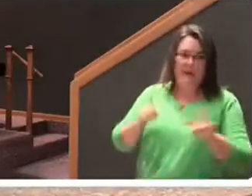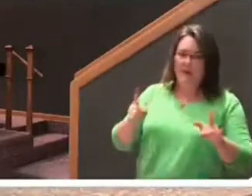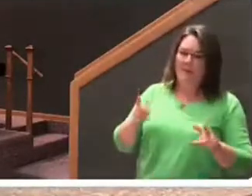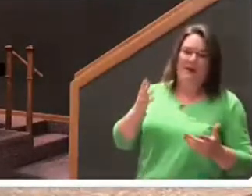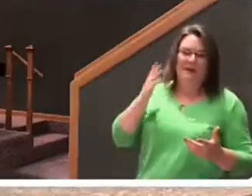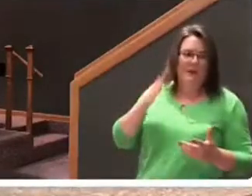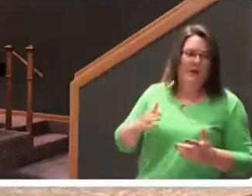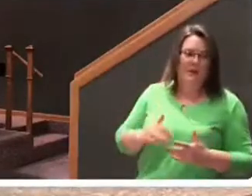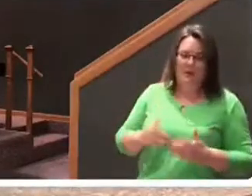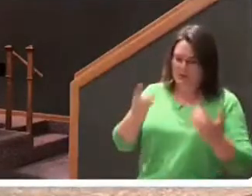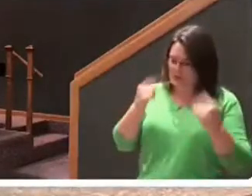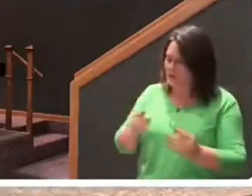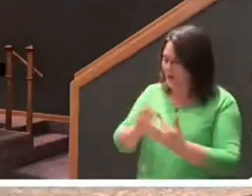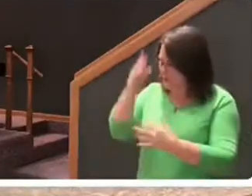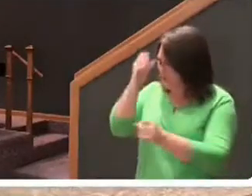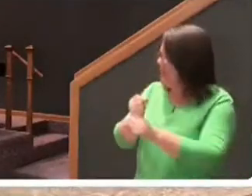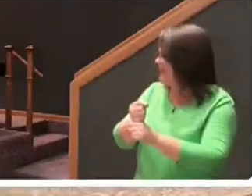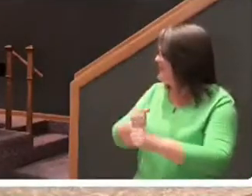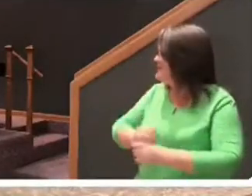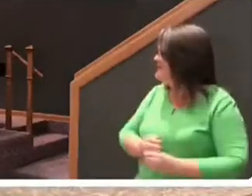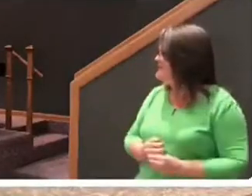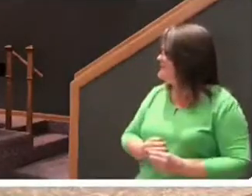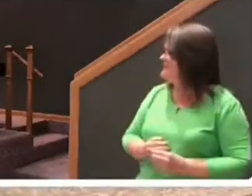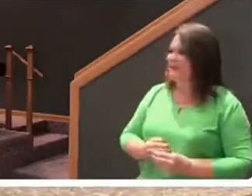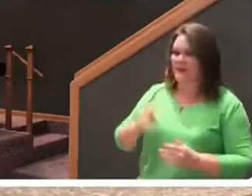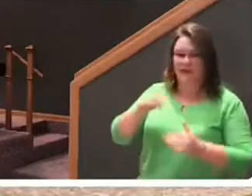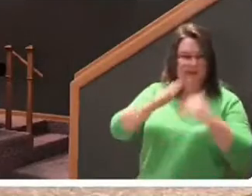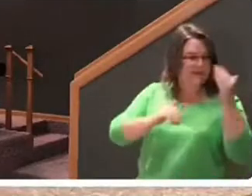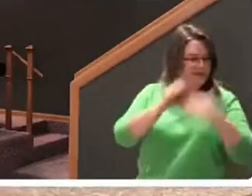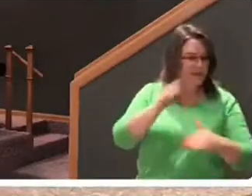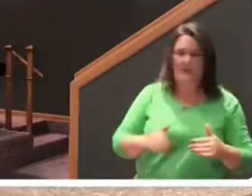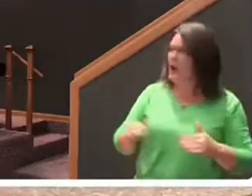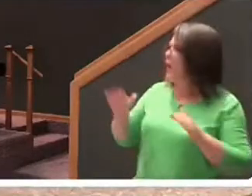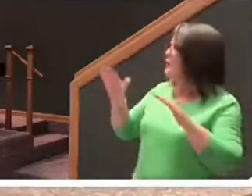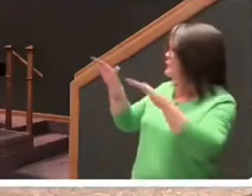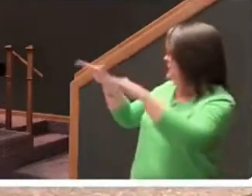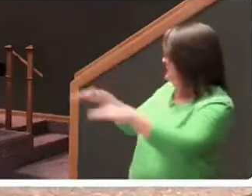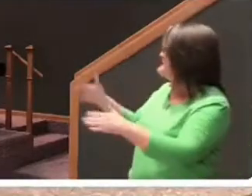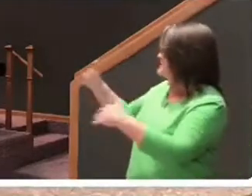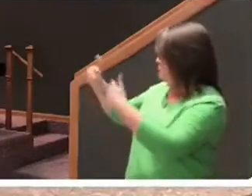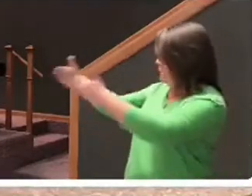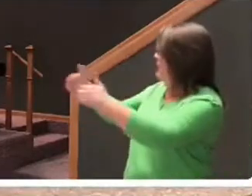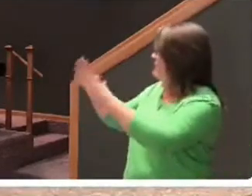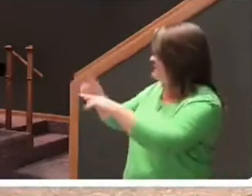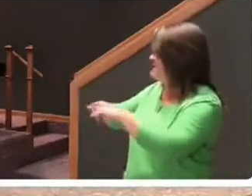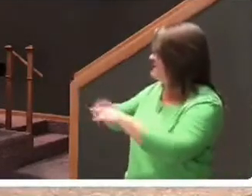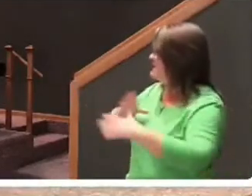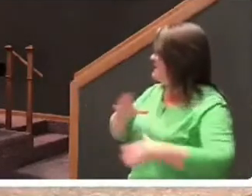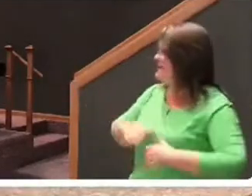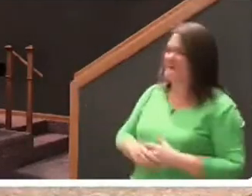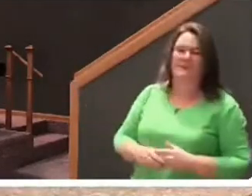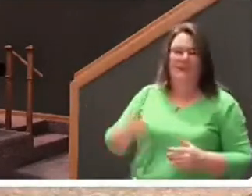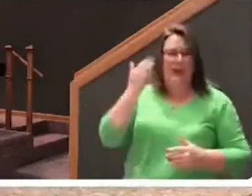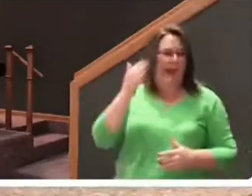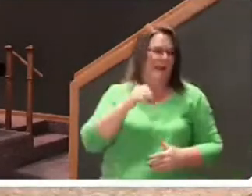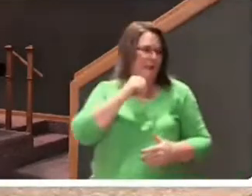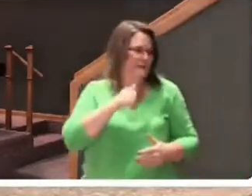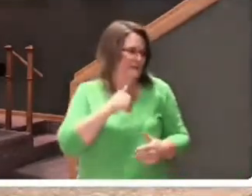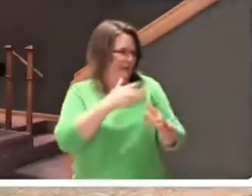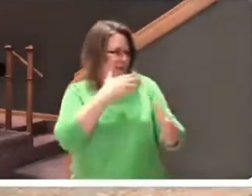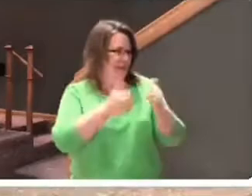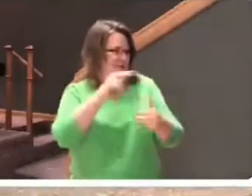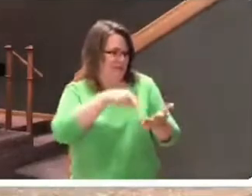down swinging in faith. This whole building, and you can be seated. Thank you. I know it's not the greatest to be standing up here, but thank